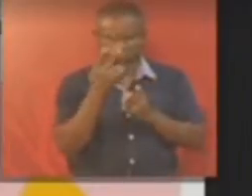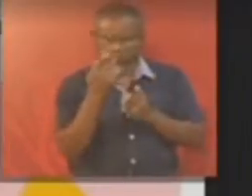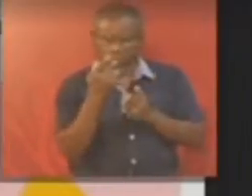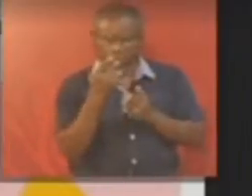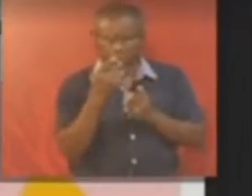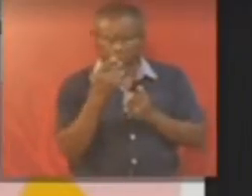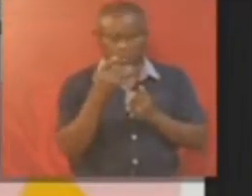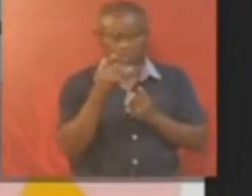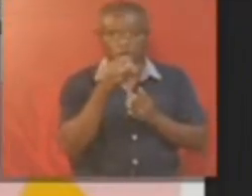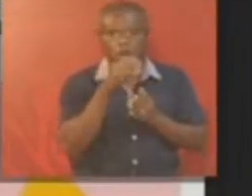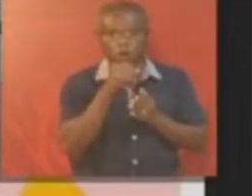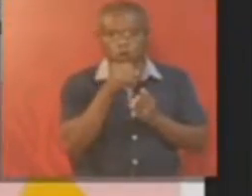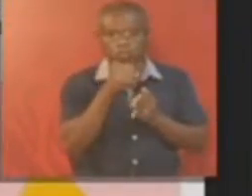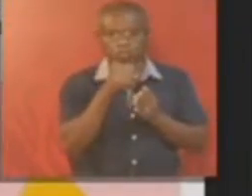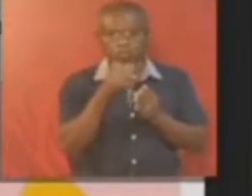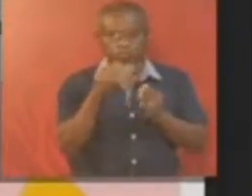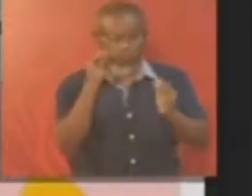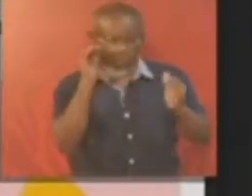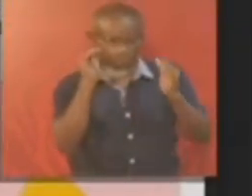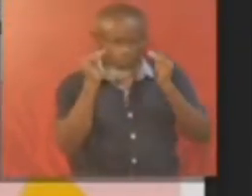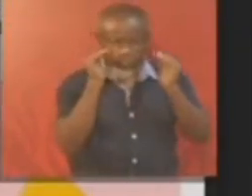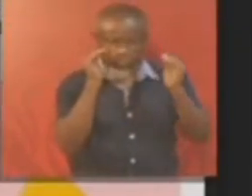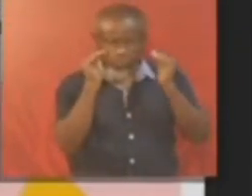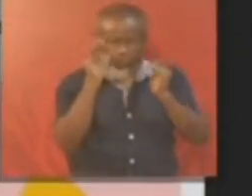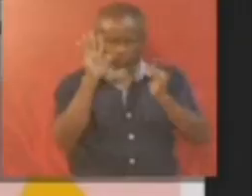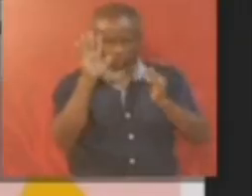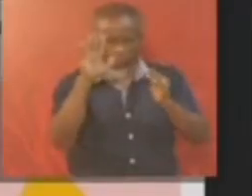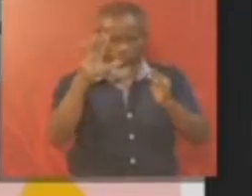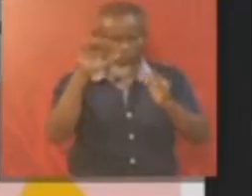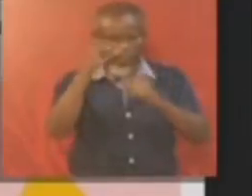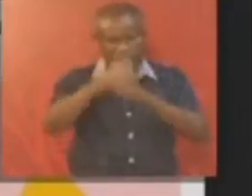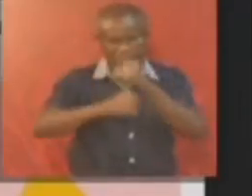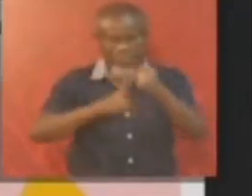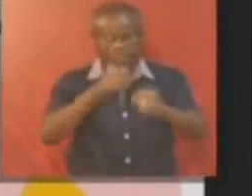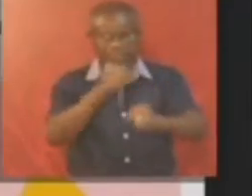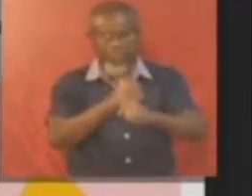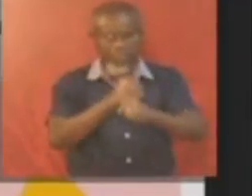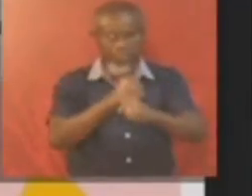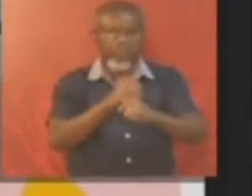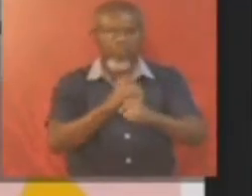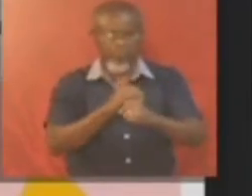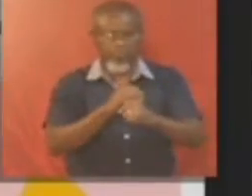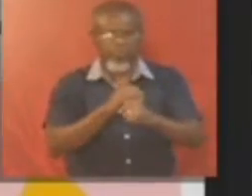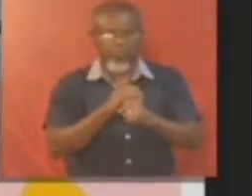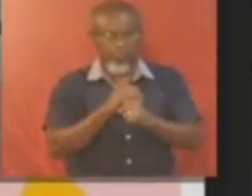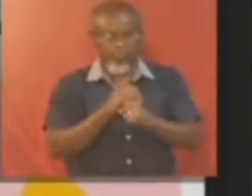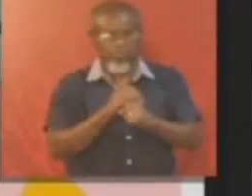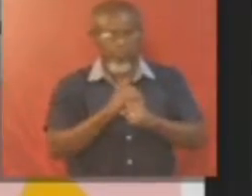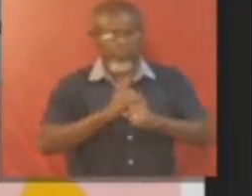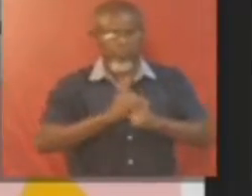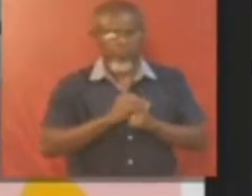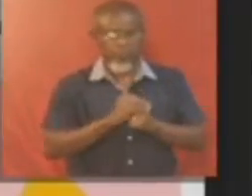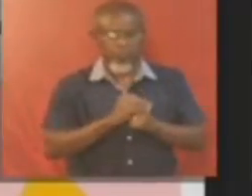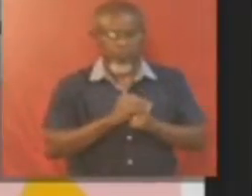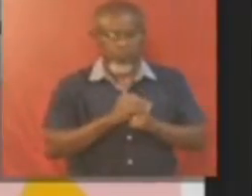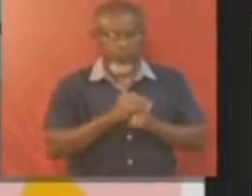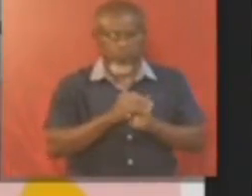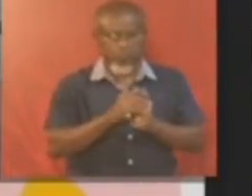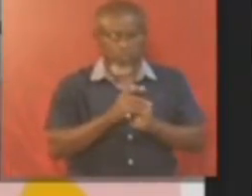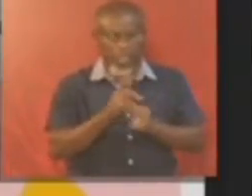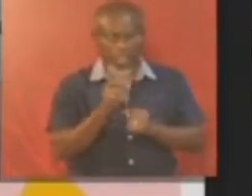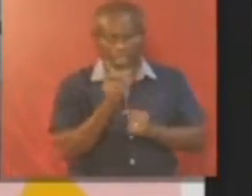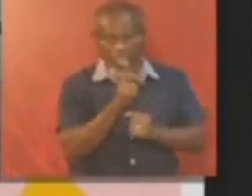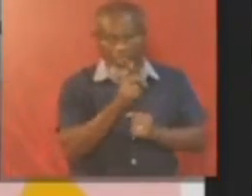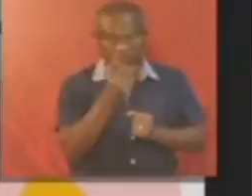comparing data over the past 5 years and trends thereof. So if we start on the left, we're looking at the total number of cases of acute viral illness